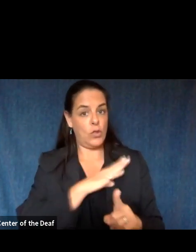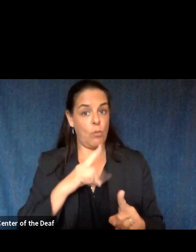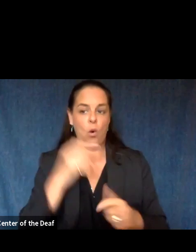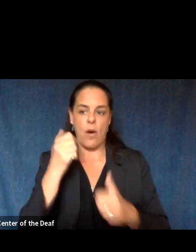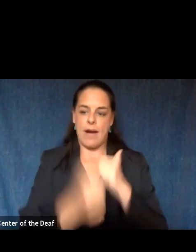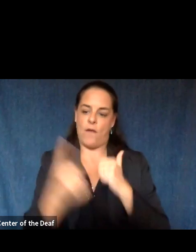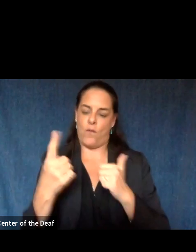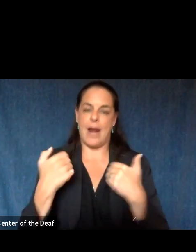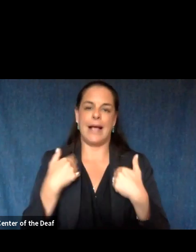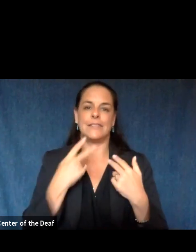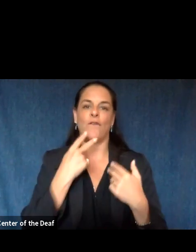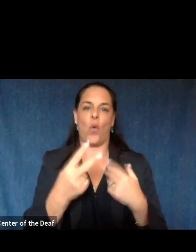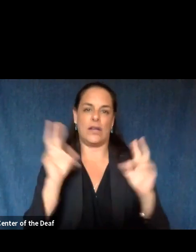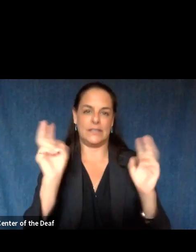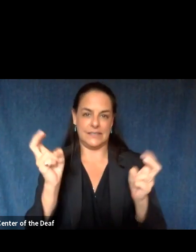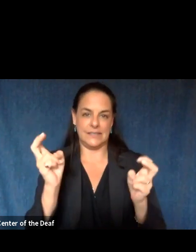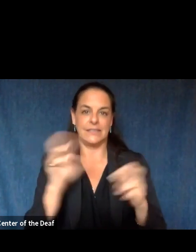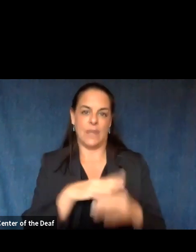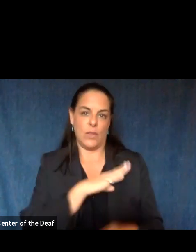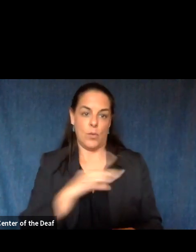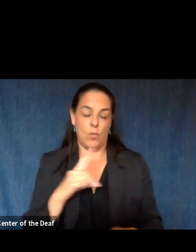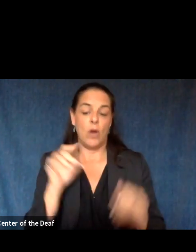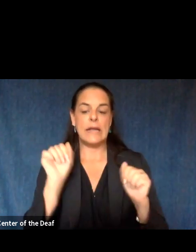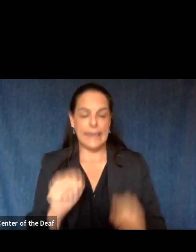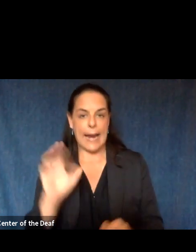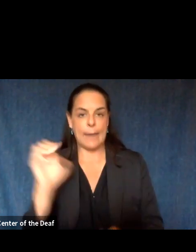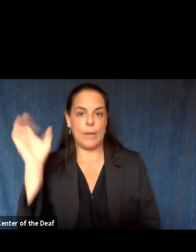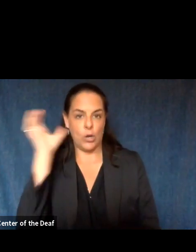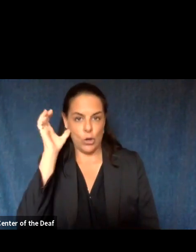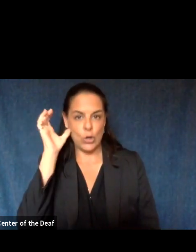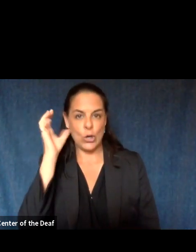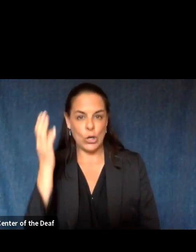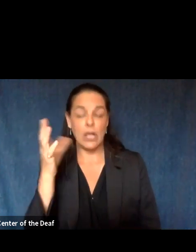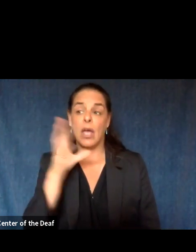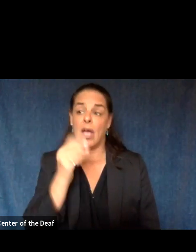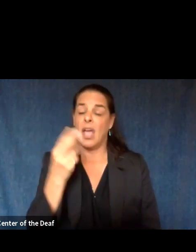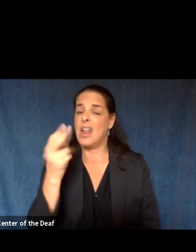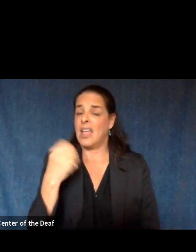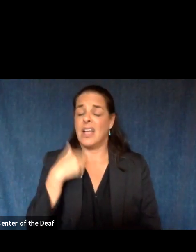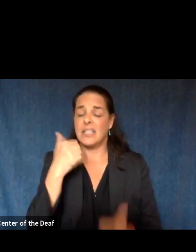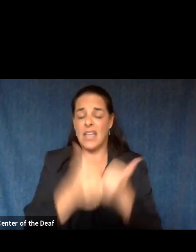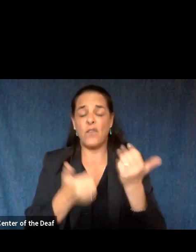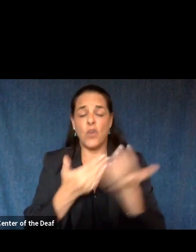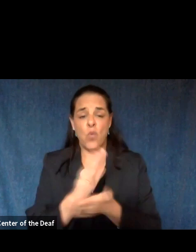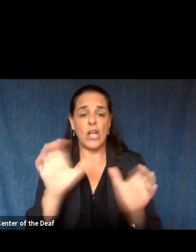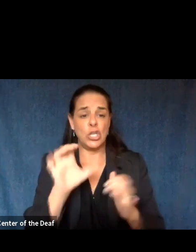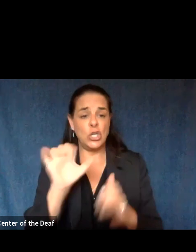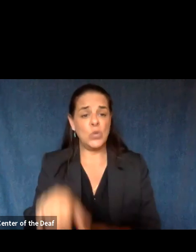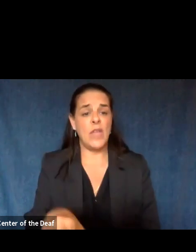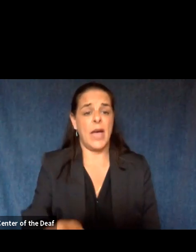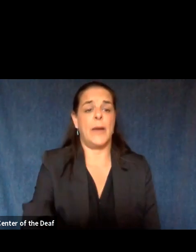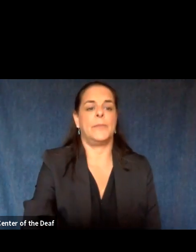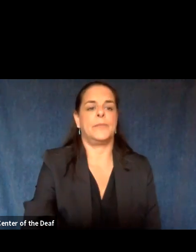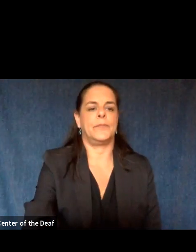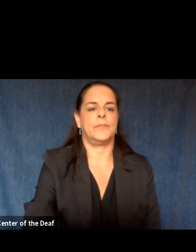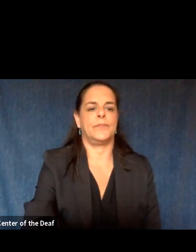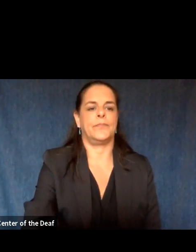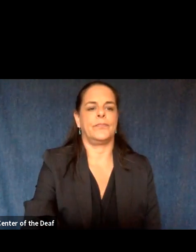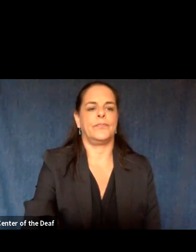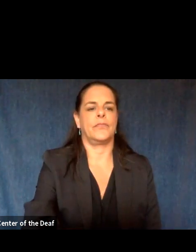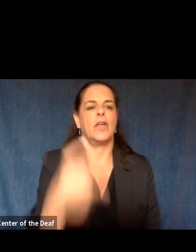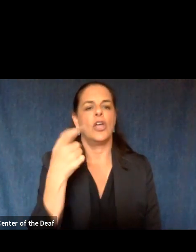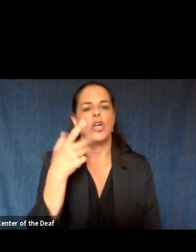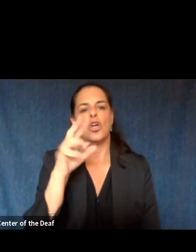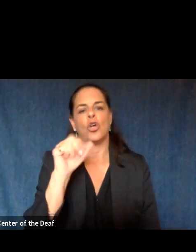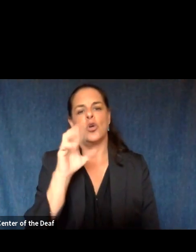voice on the board and can be heard, and he has every right to do that. From Grace with WBIR,